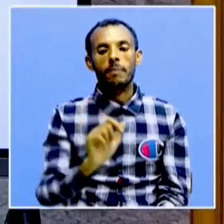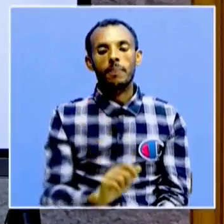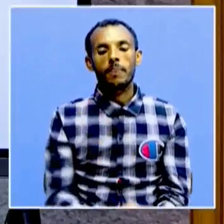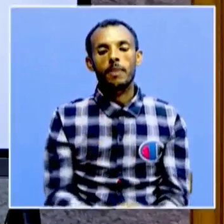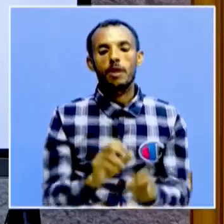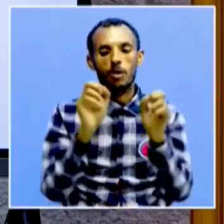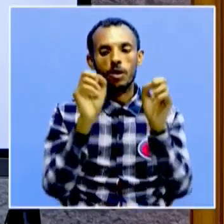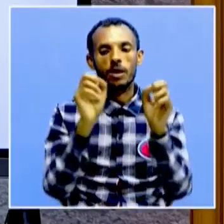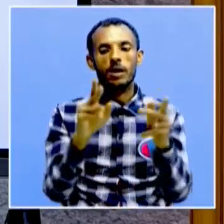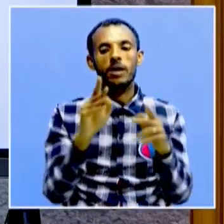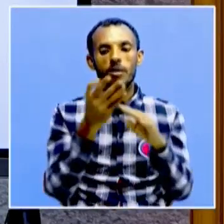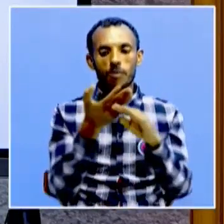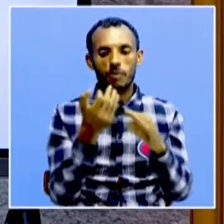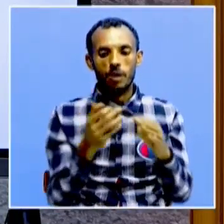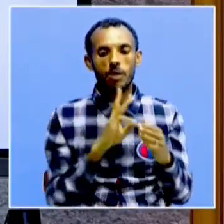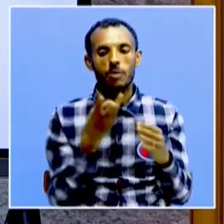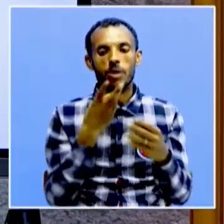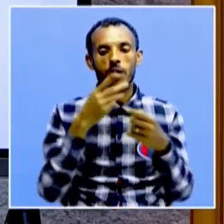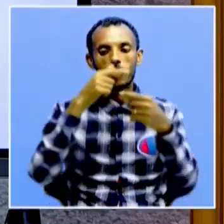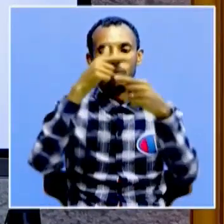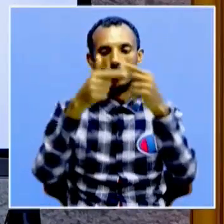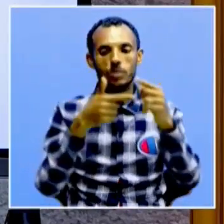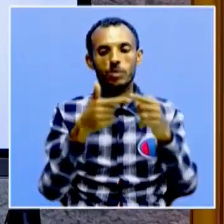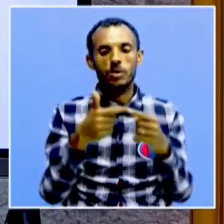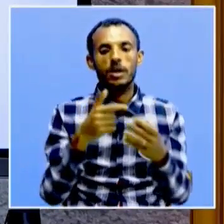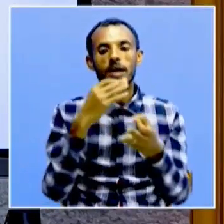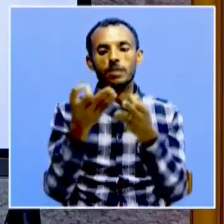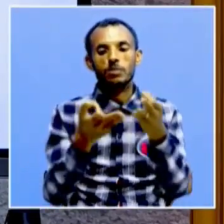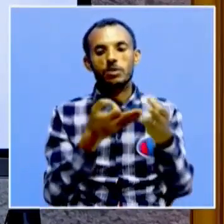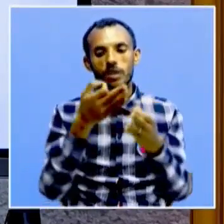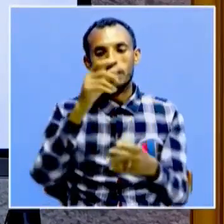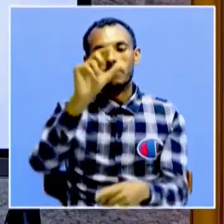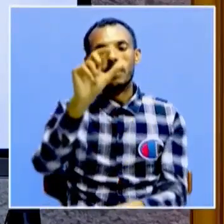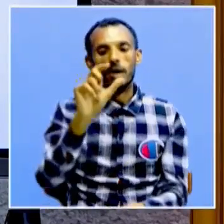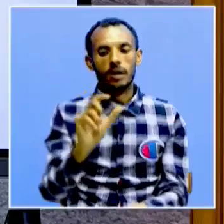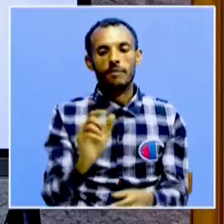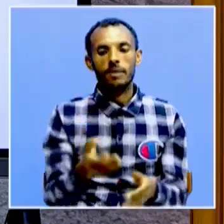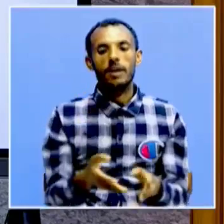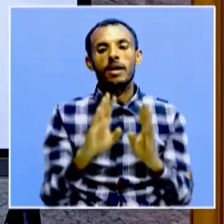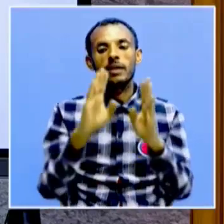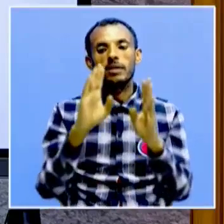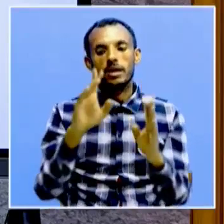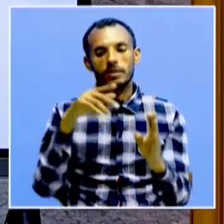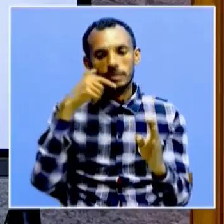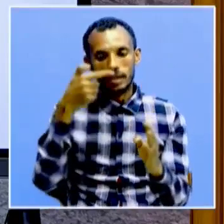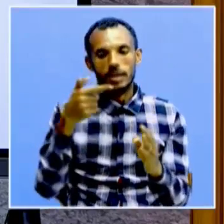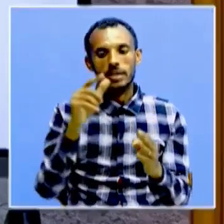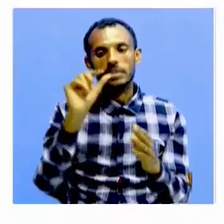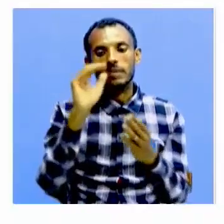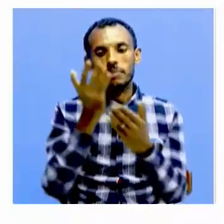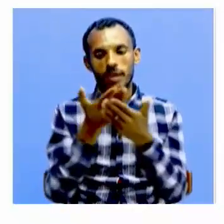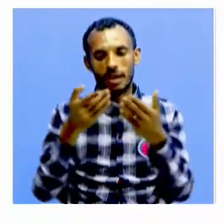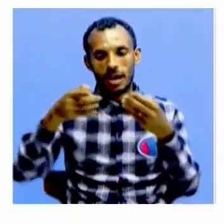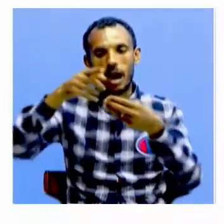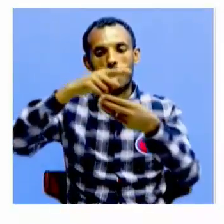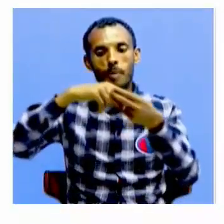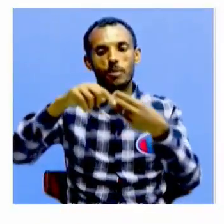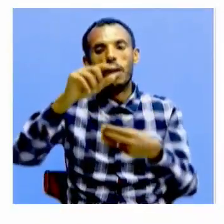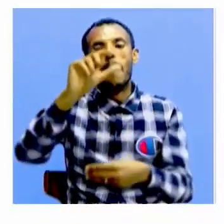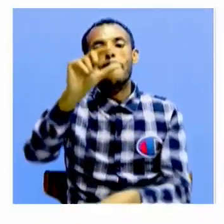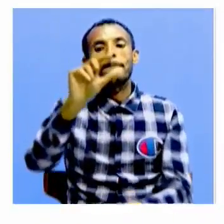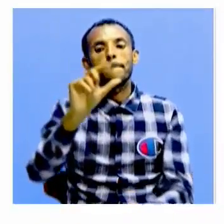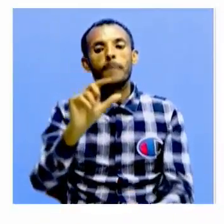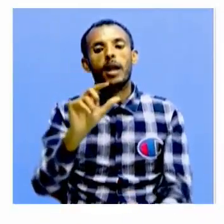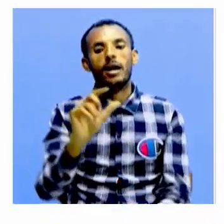Okay, before we go to expository paragraph, let us say something about paragraph.